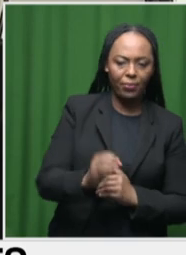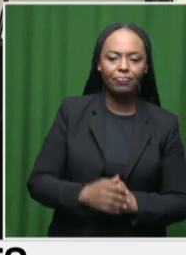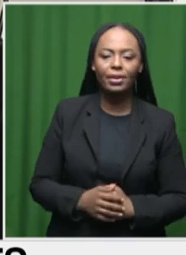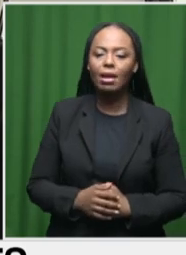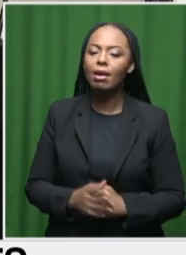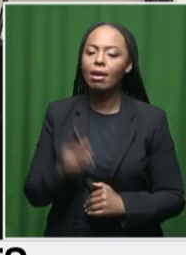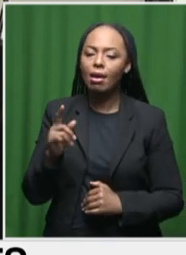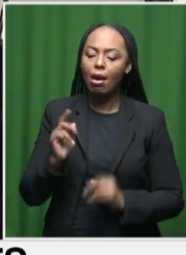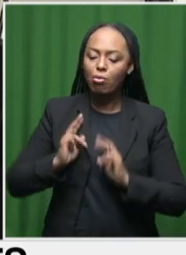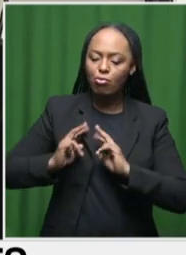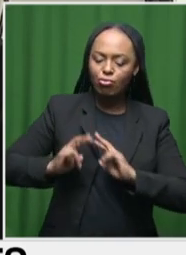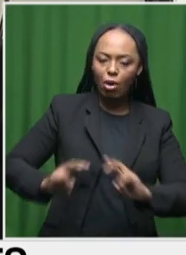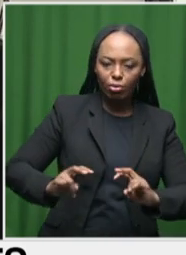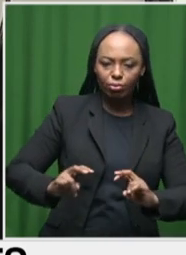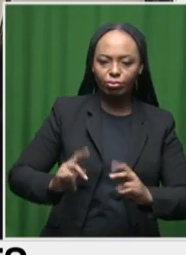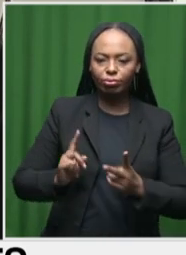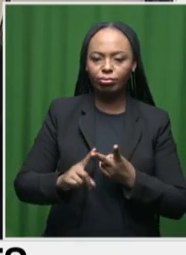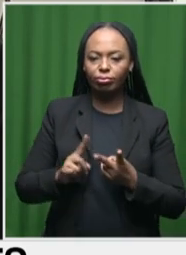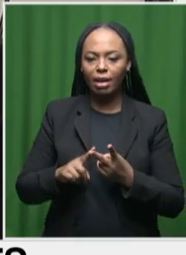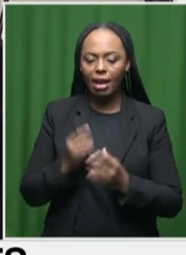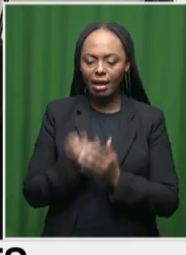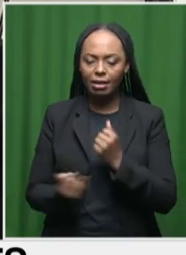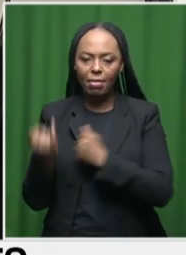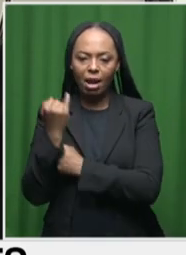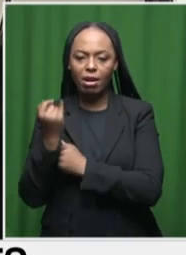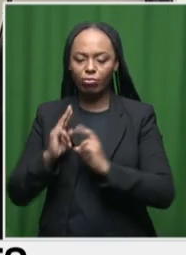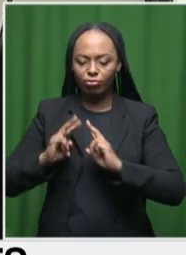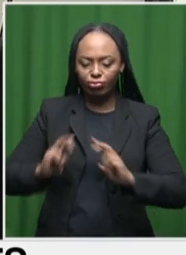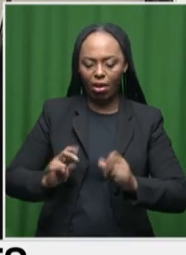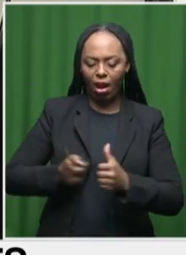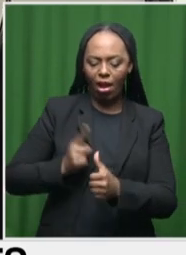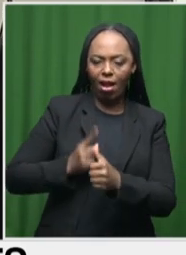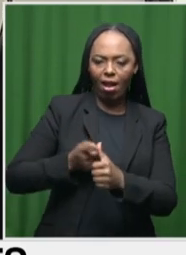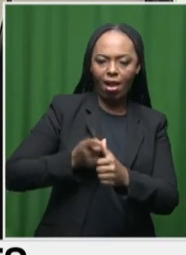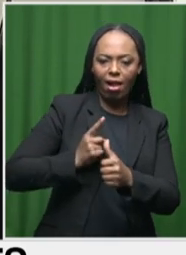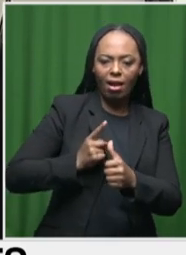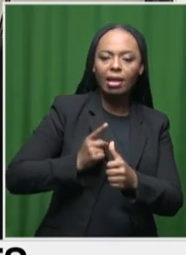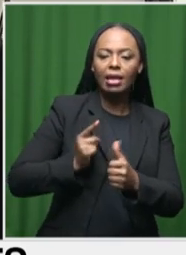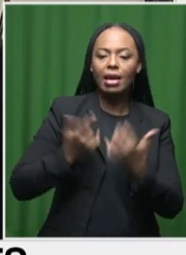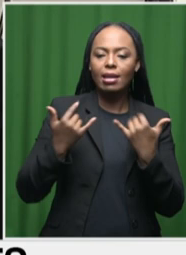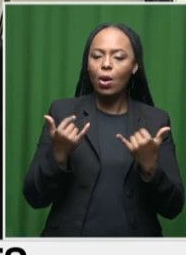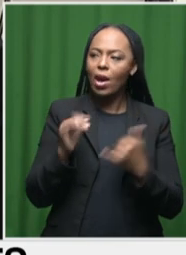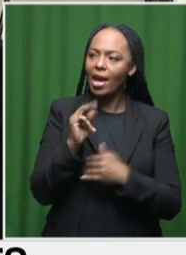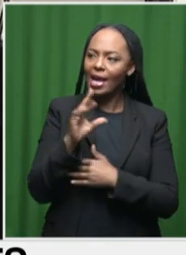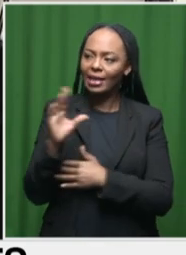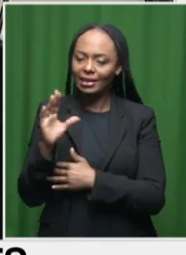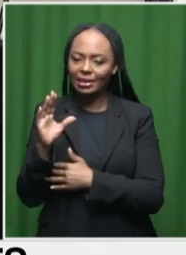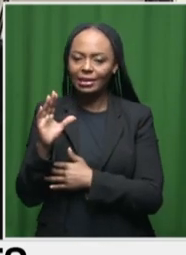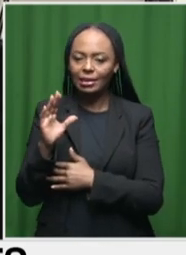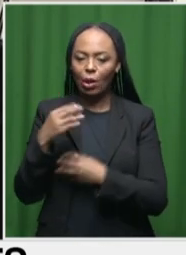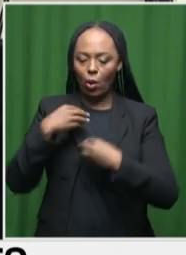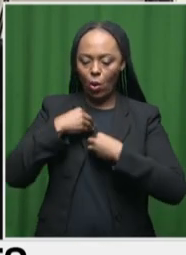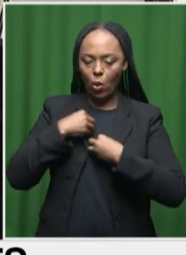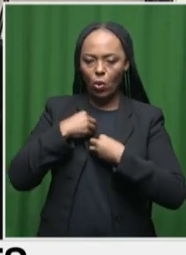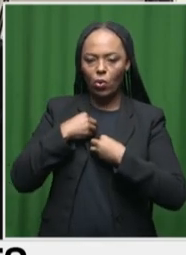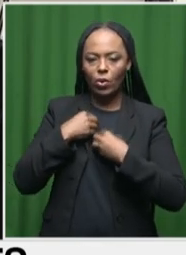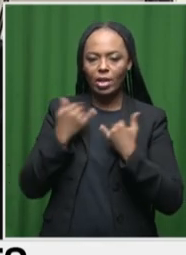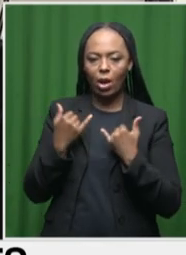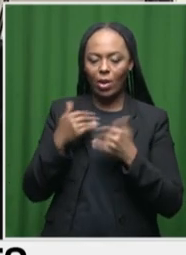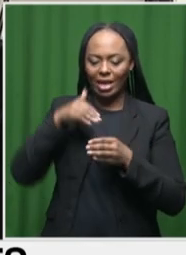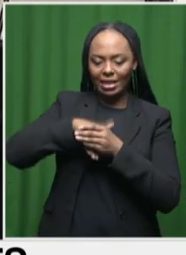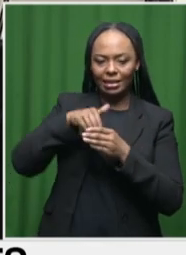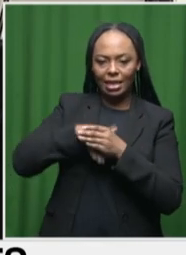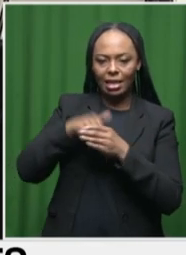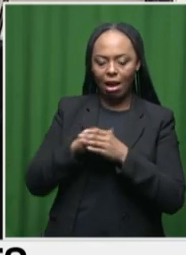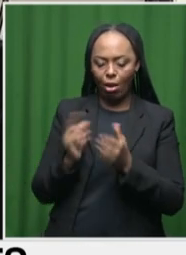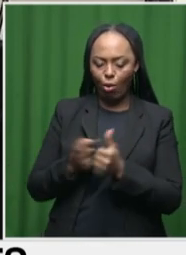polls and independent polls that we see from time to time, the ANC's own internal polling and research